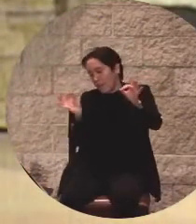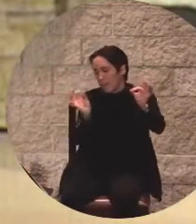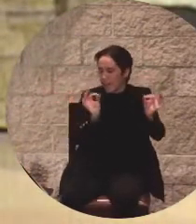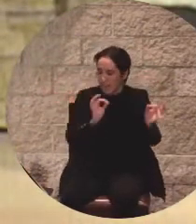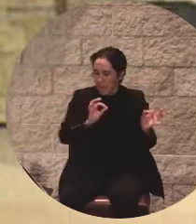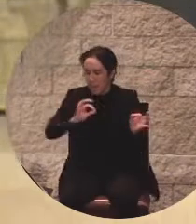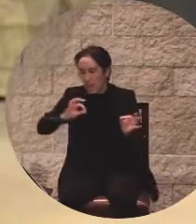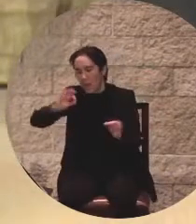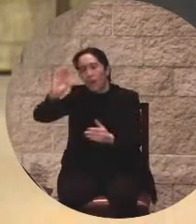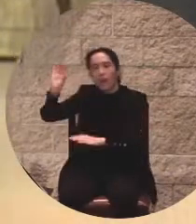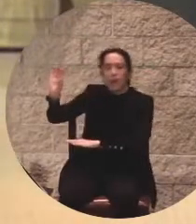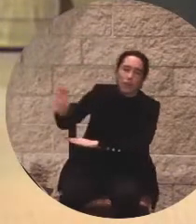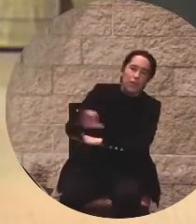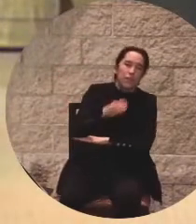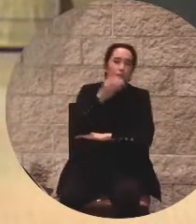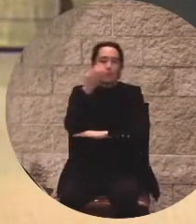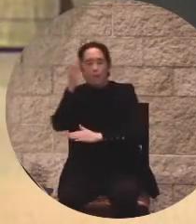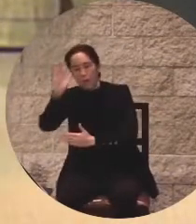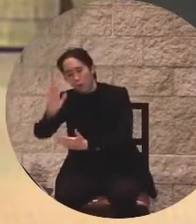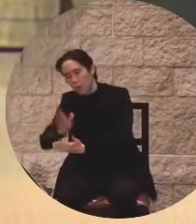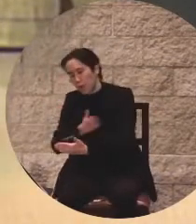air, carols